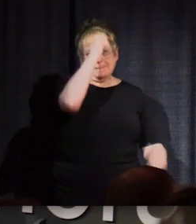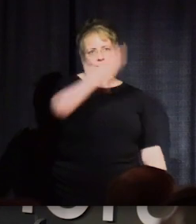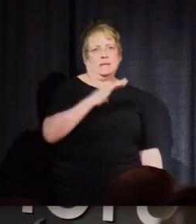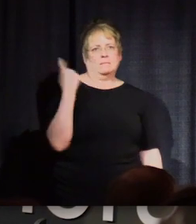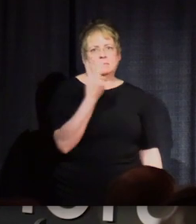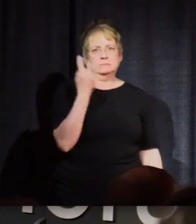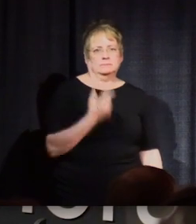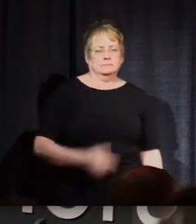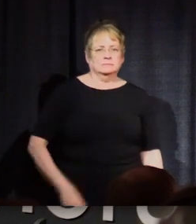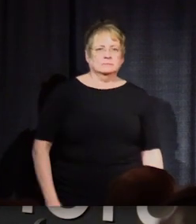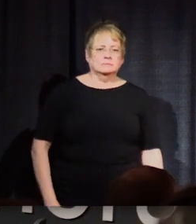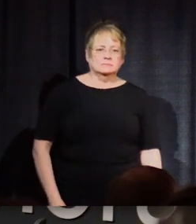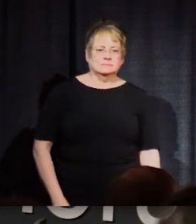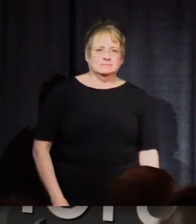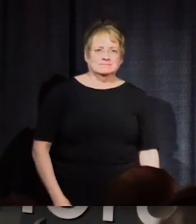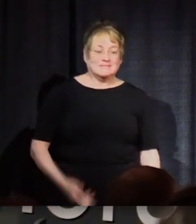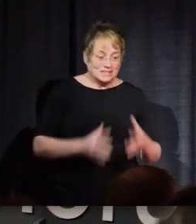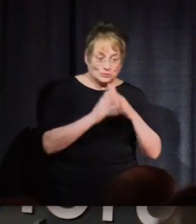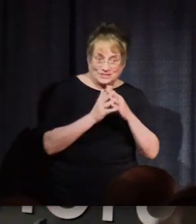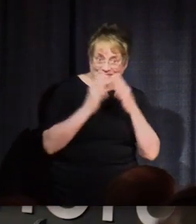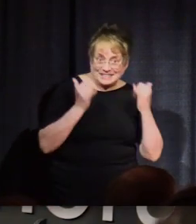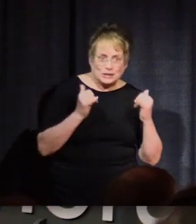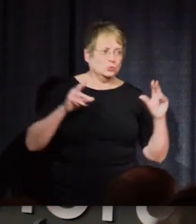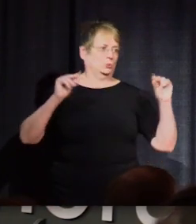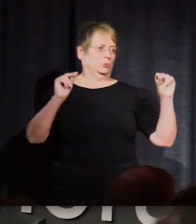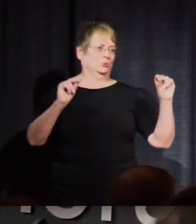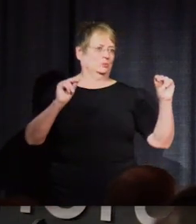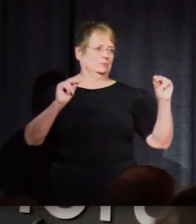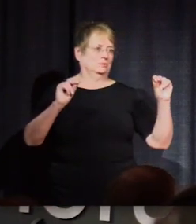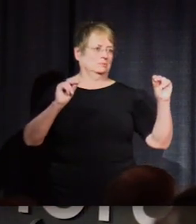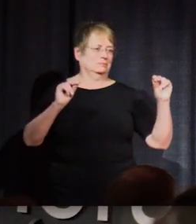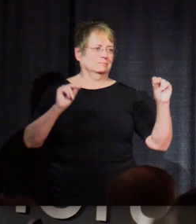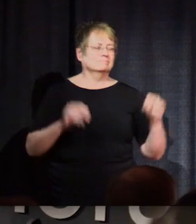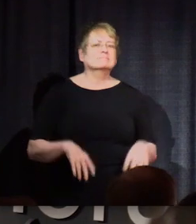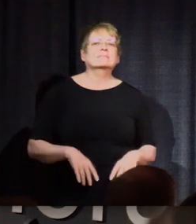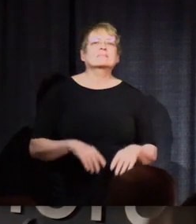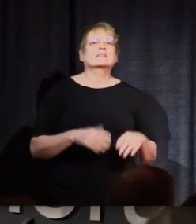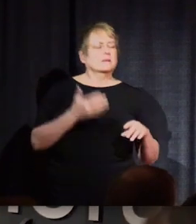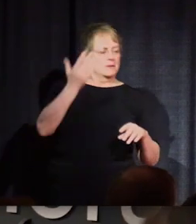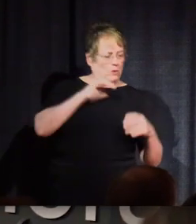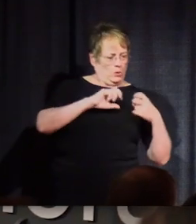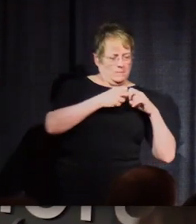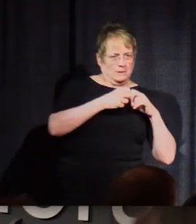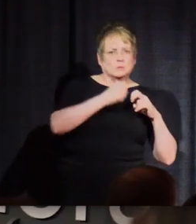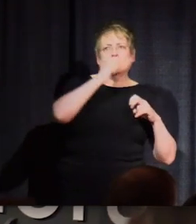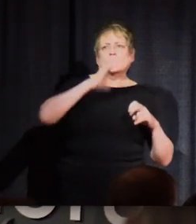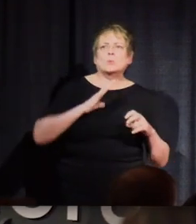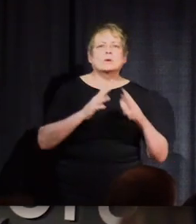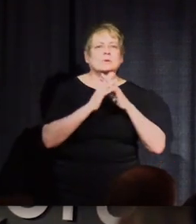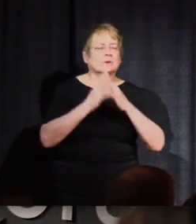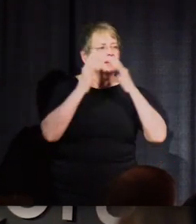male but this is not what wrestling is today once seen as a problem women's wrestling is now